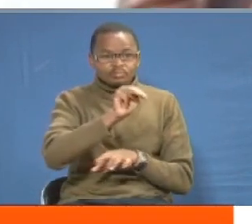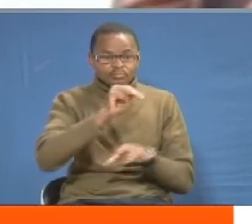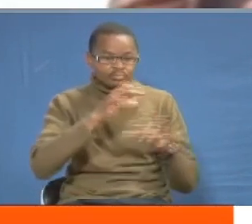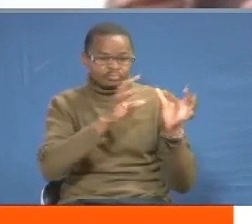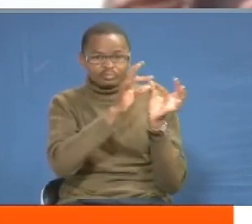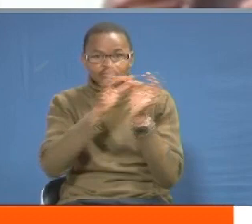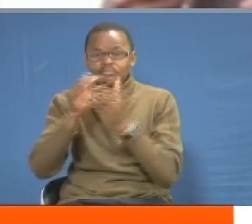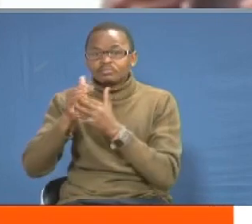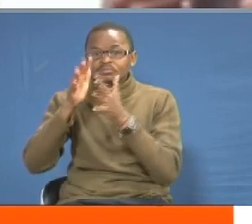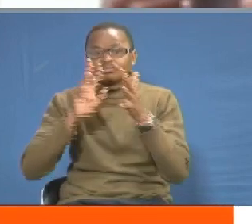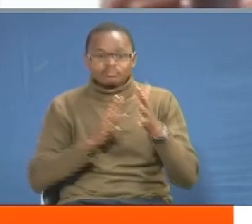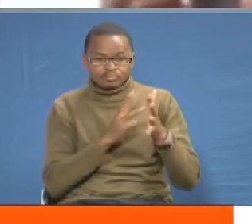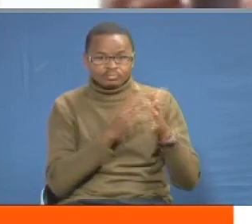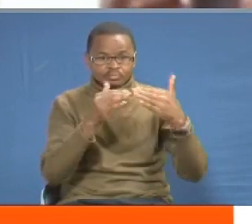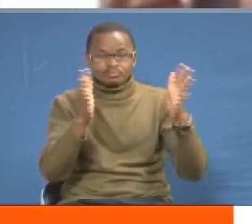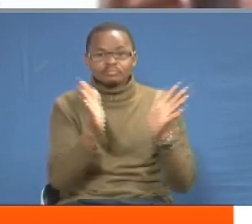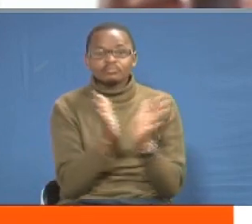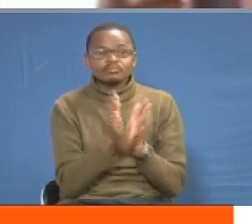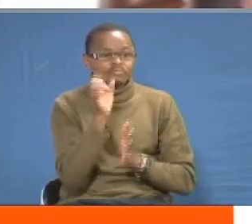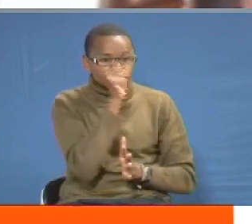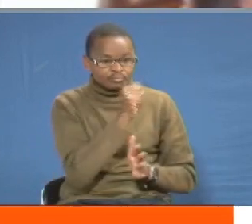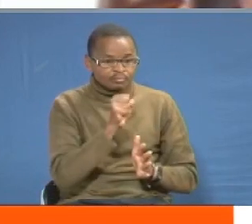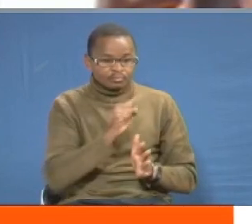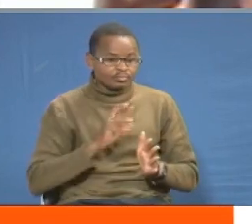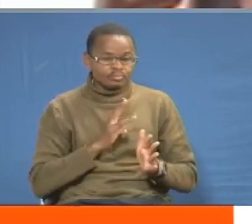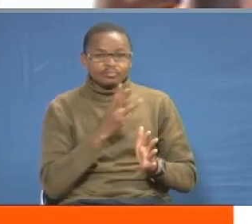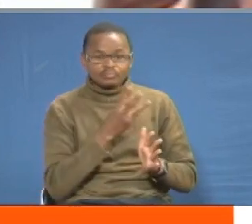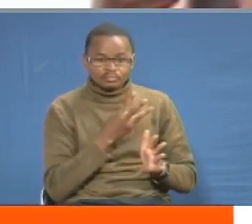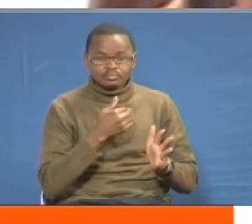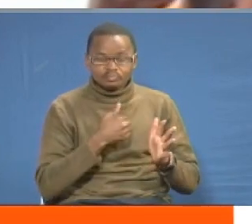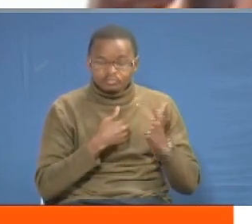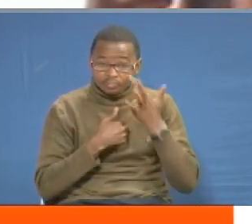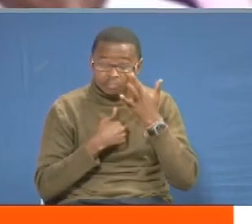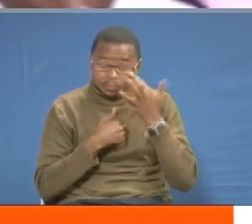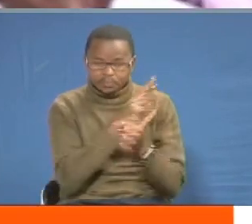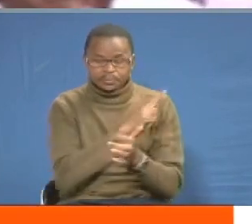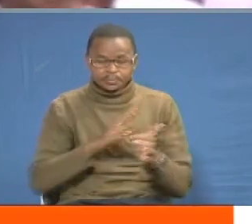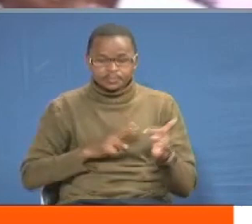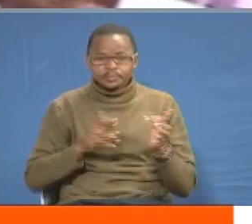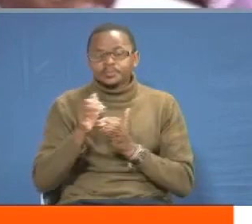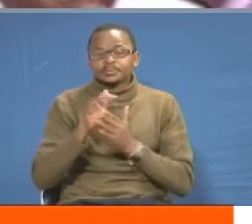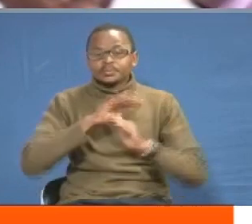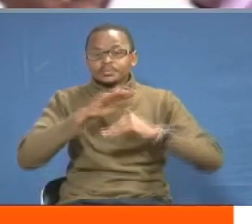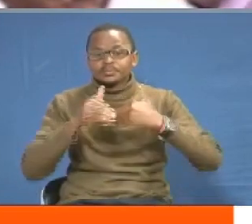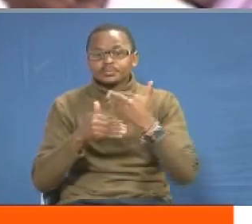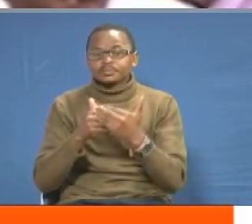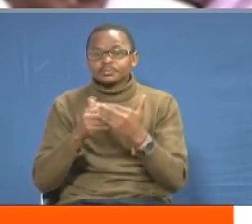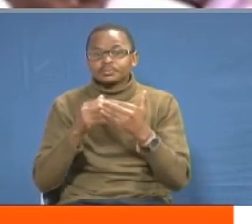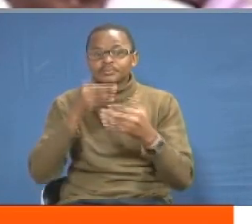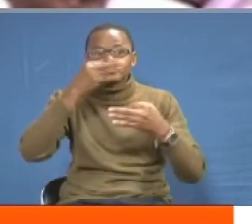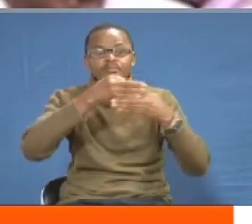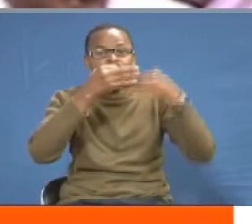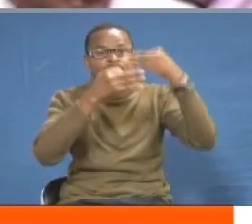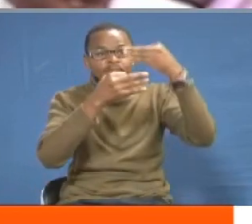we had the cultural leaders, we had the community elders, we have the religious leaders. All these